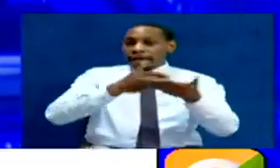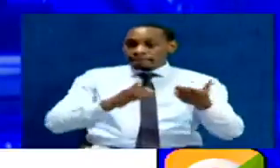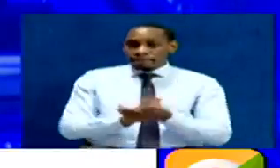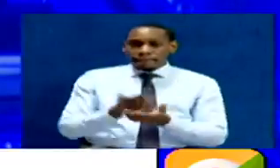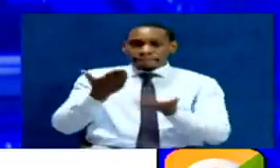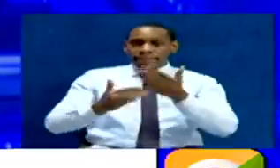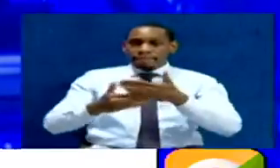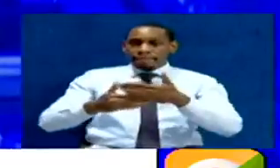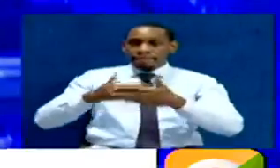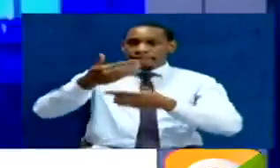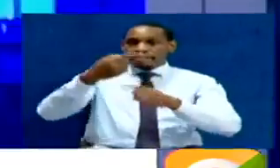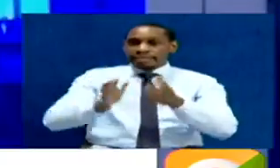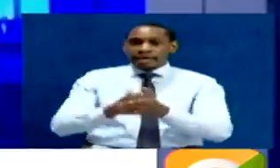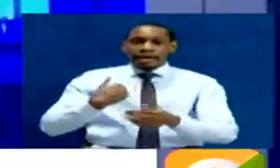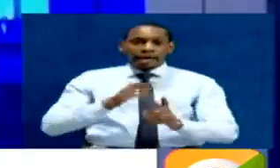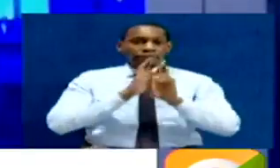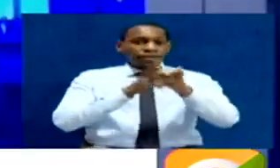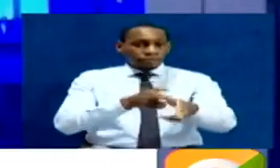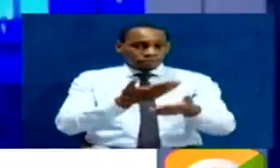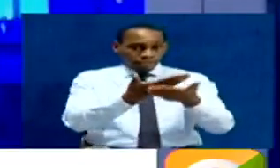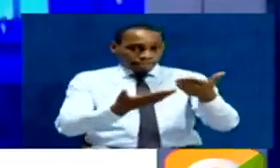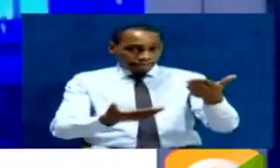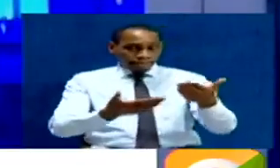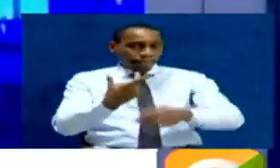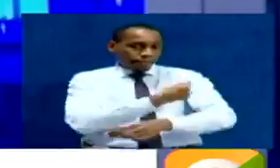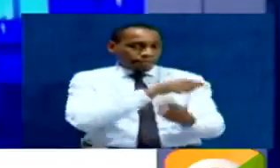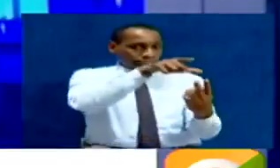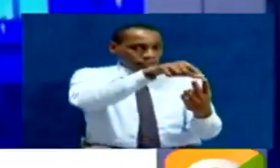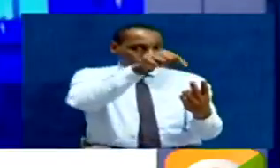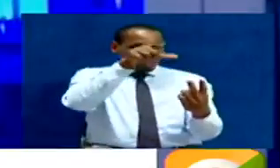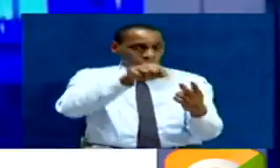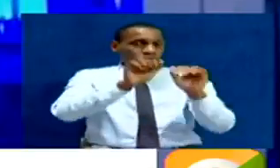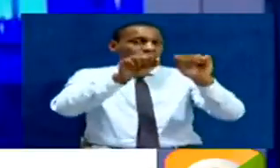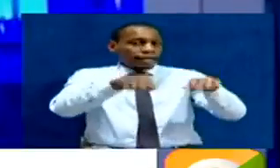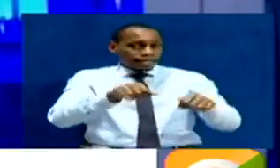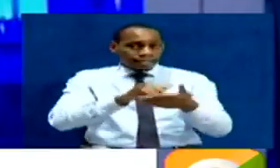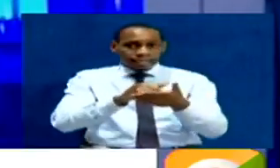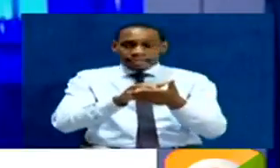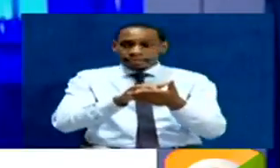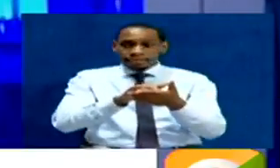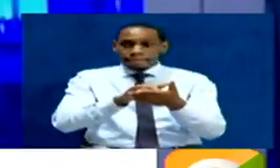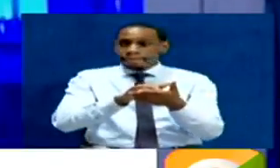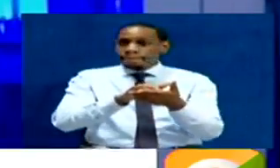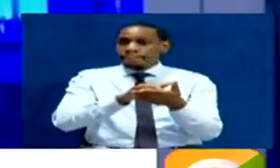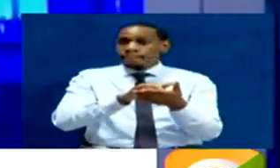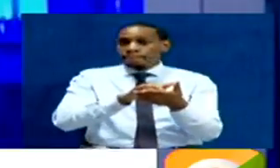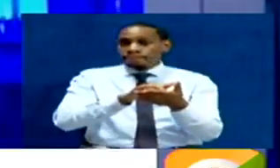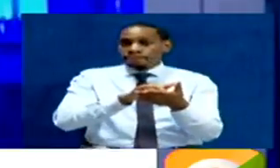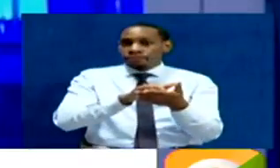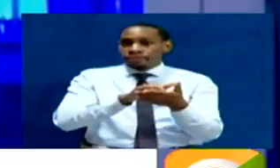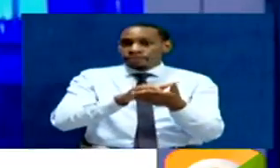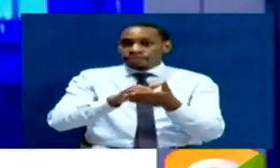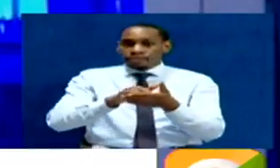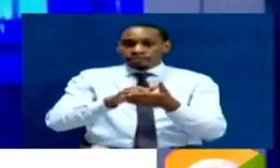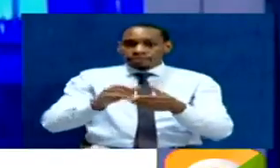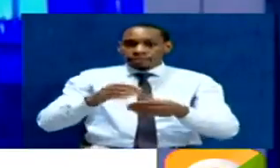year, there will be a repertoire of vaccines that can be chosen from and that may not be coming under as much